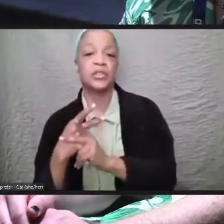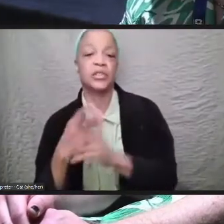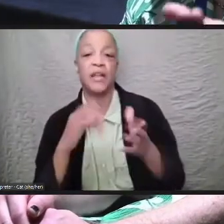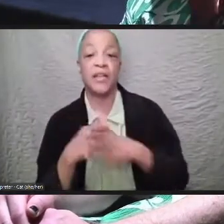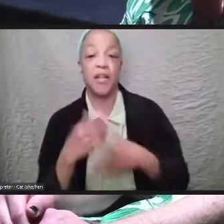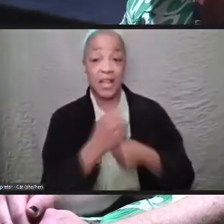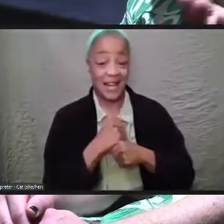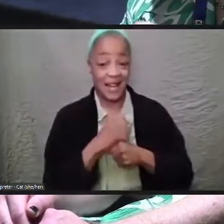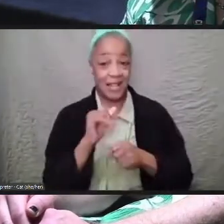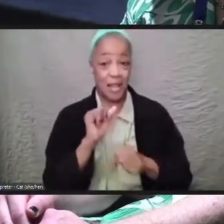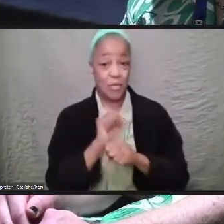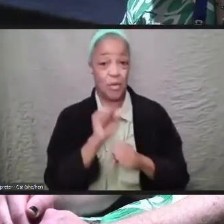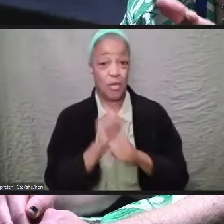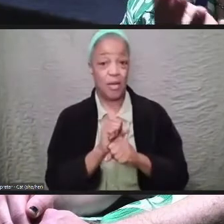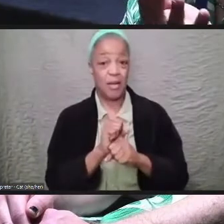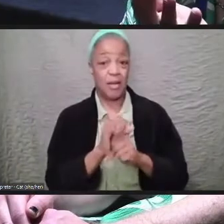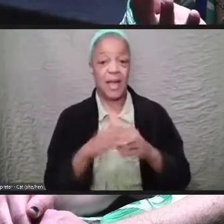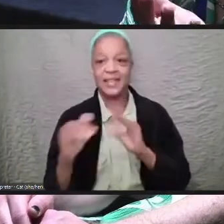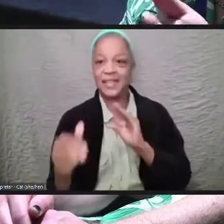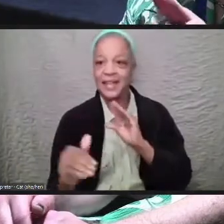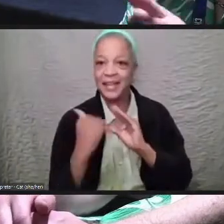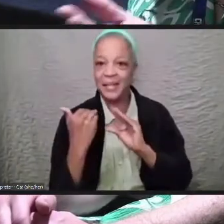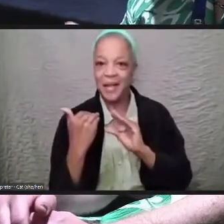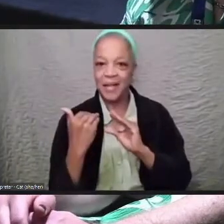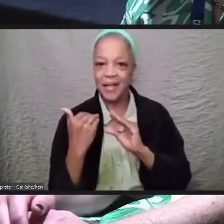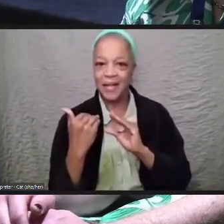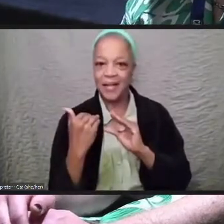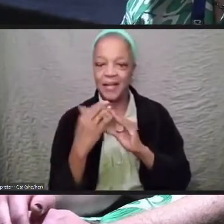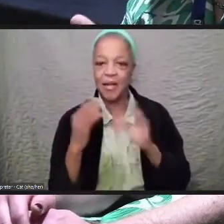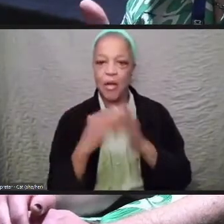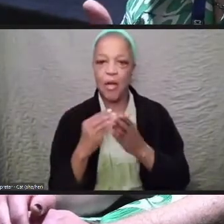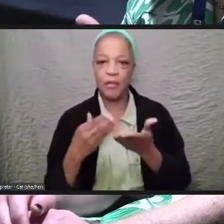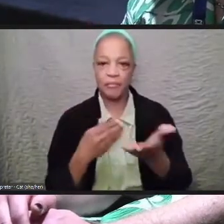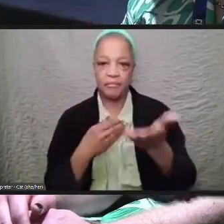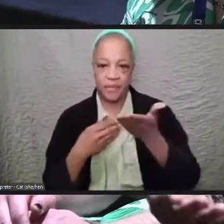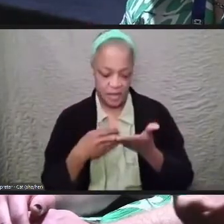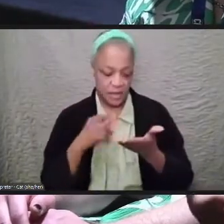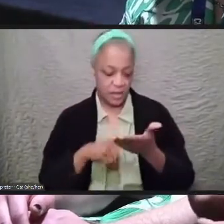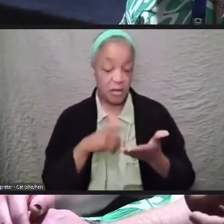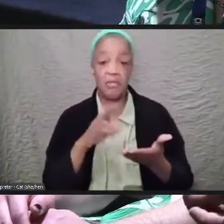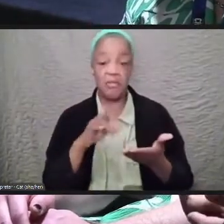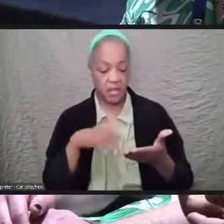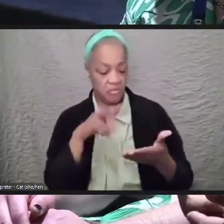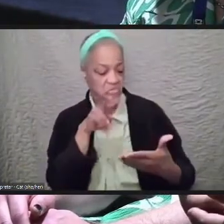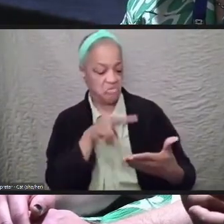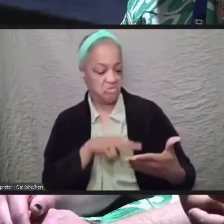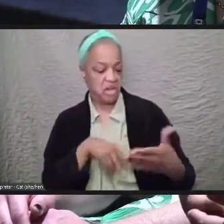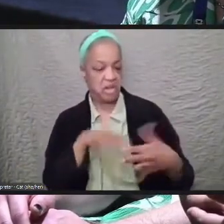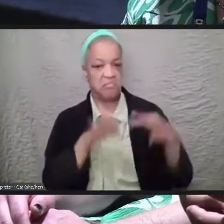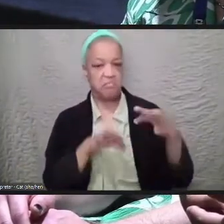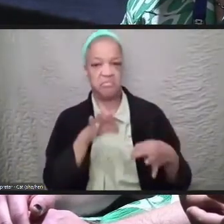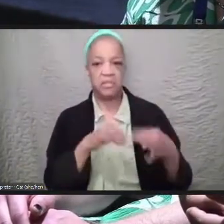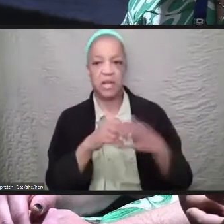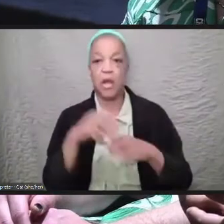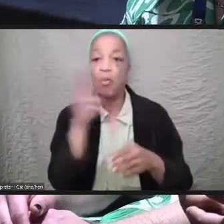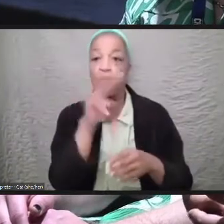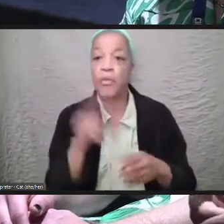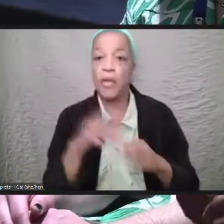work as an email or a submission that they judge from their computers